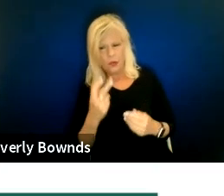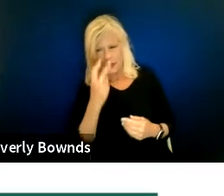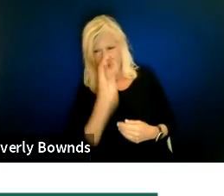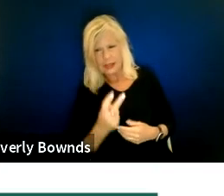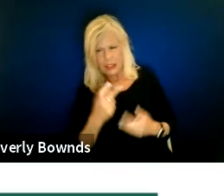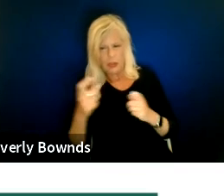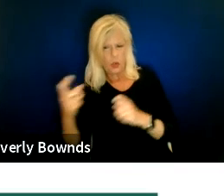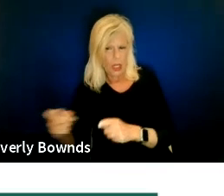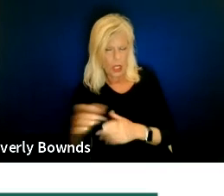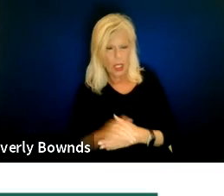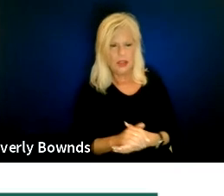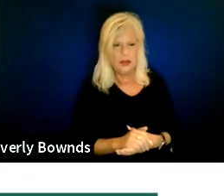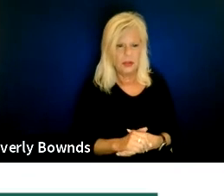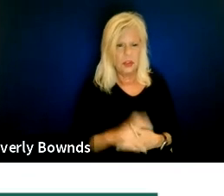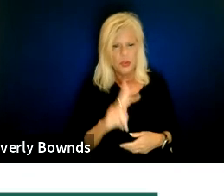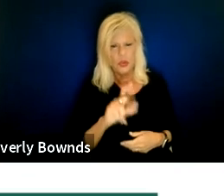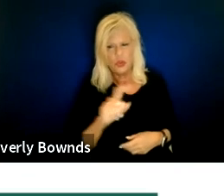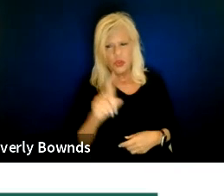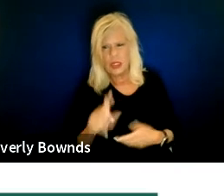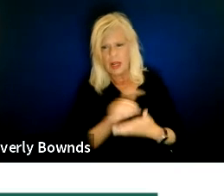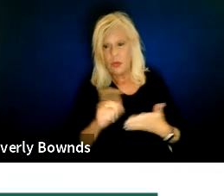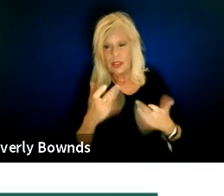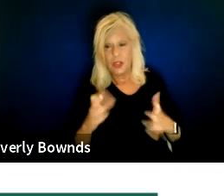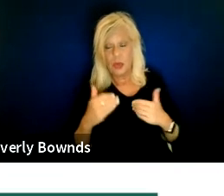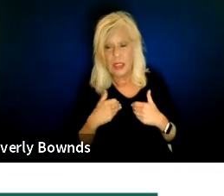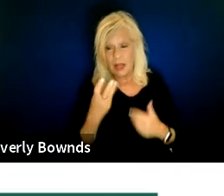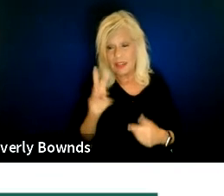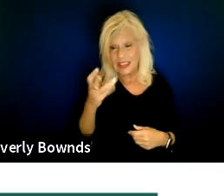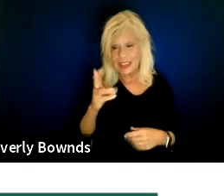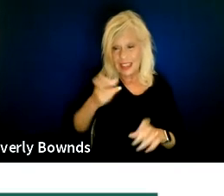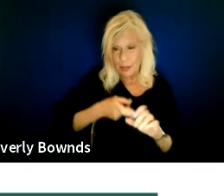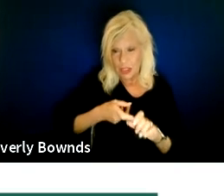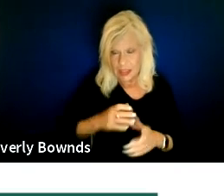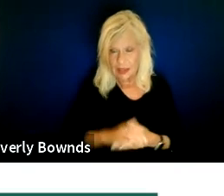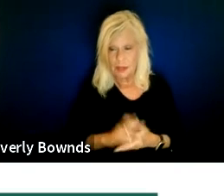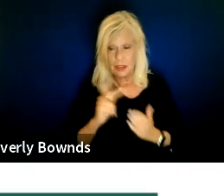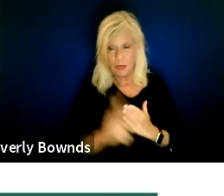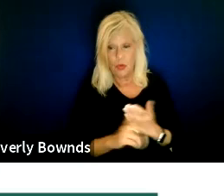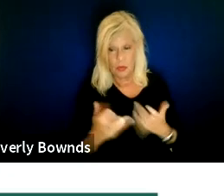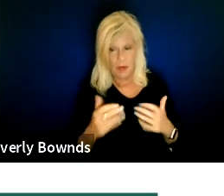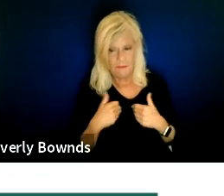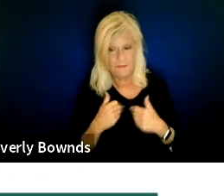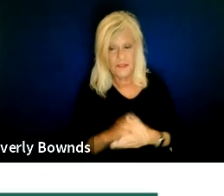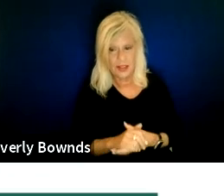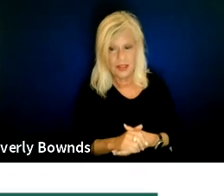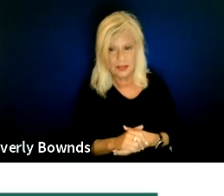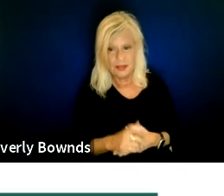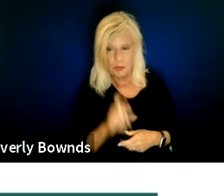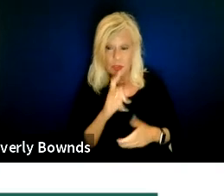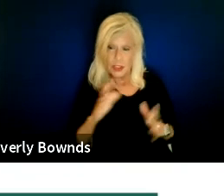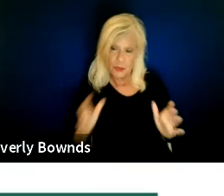within 2.5 weeks, we already have 16 participants in the program, which is very